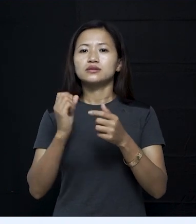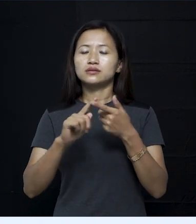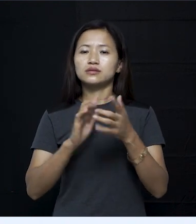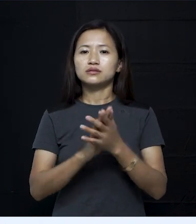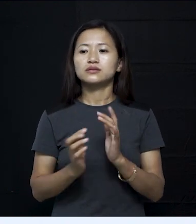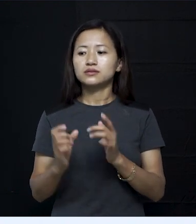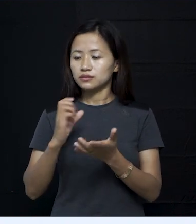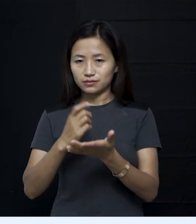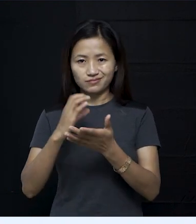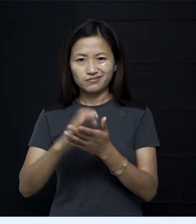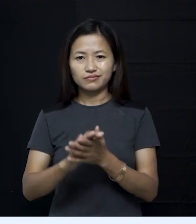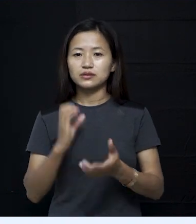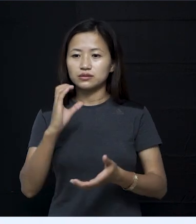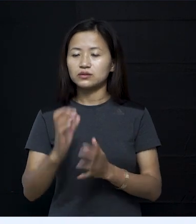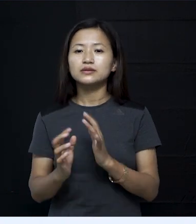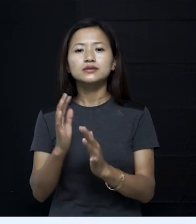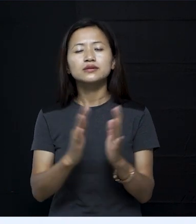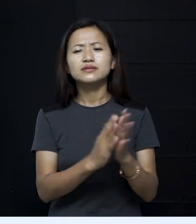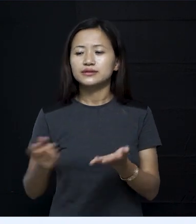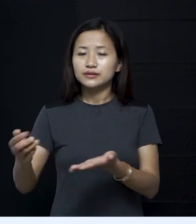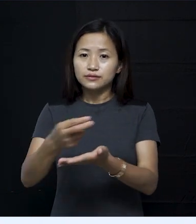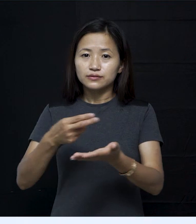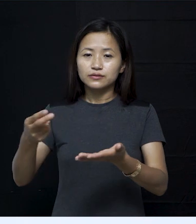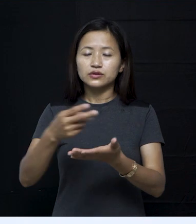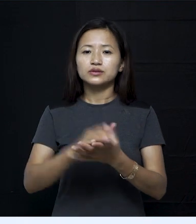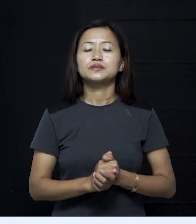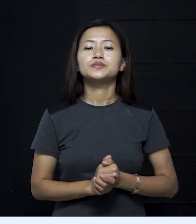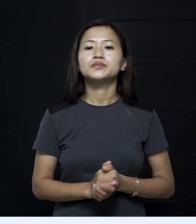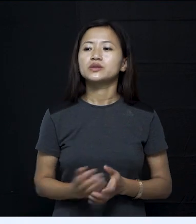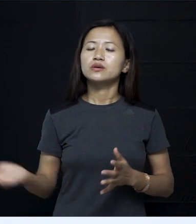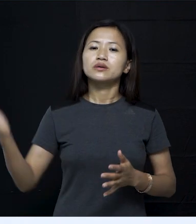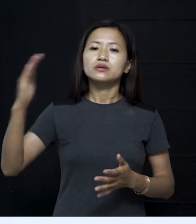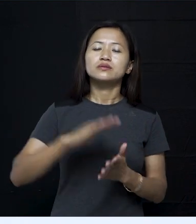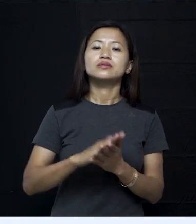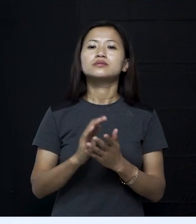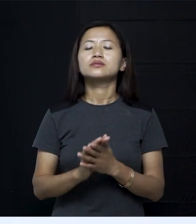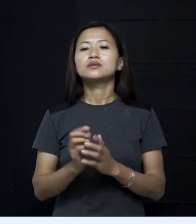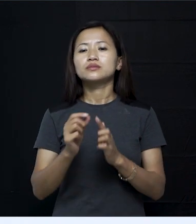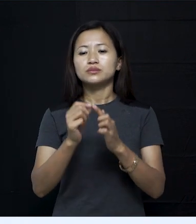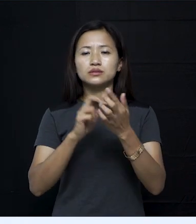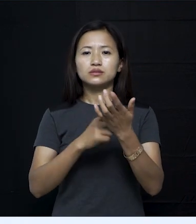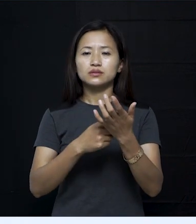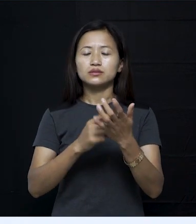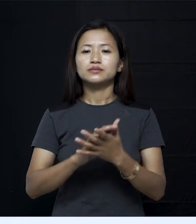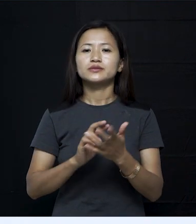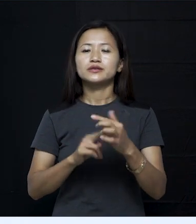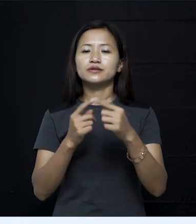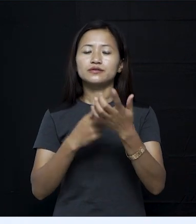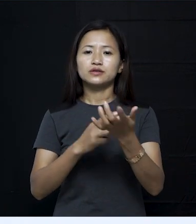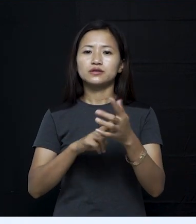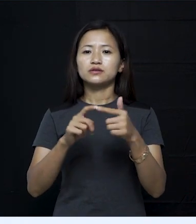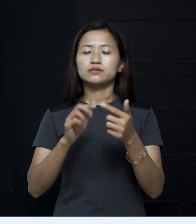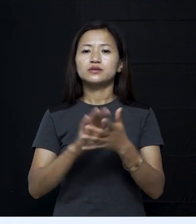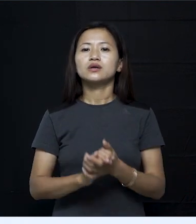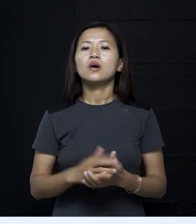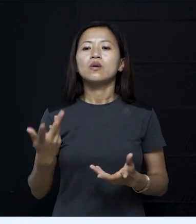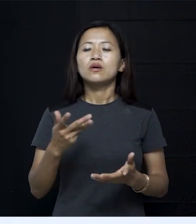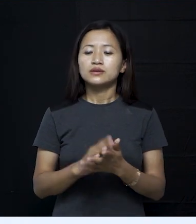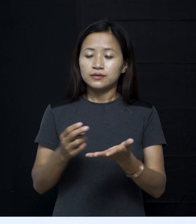can be called as primitive, it can also be called as the slash and burn, or it can also be called as